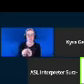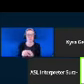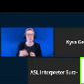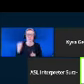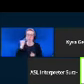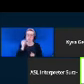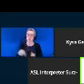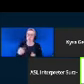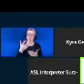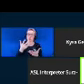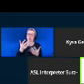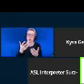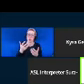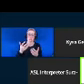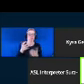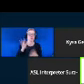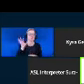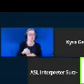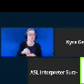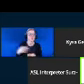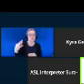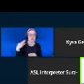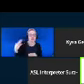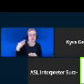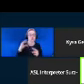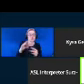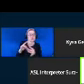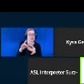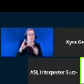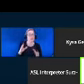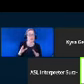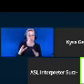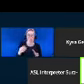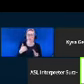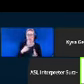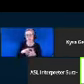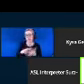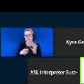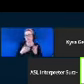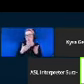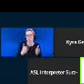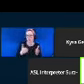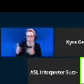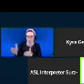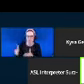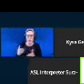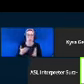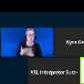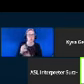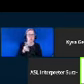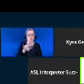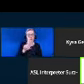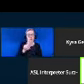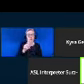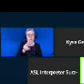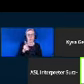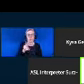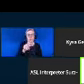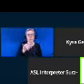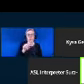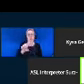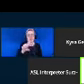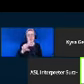FEMA's voluntary agency liaisons, there are a number of ways that you can do that through our voice dashboard, through